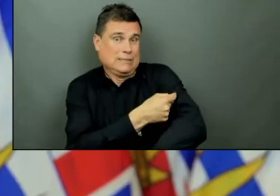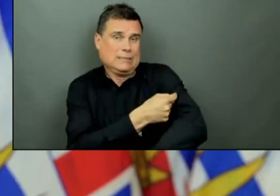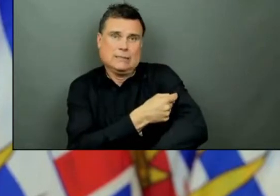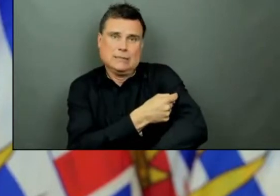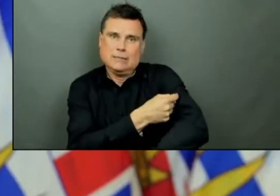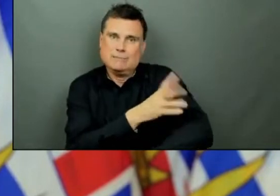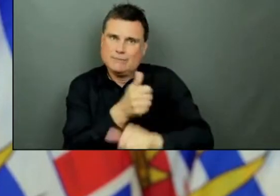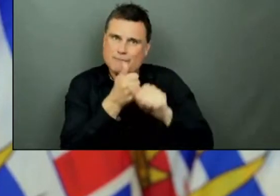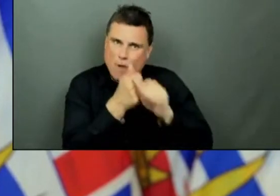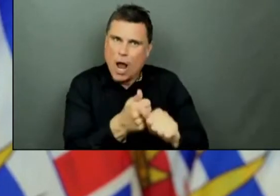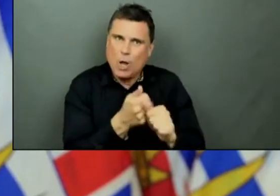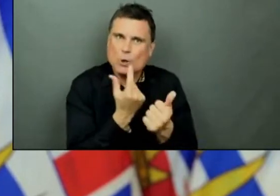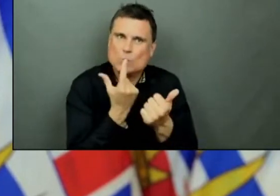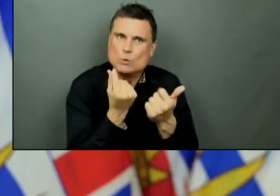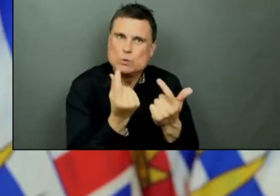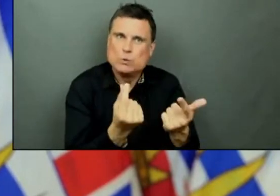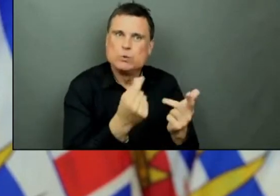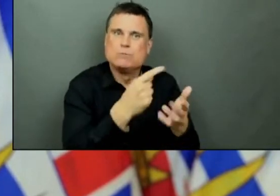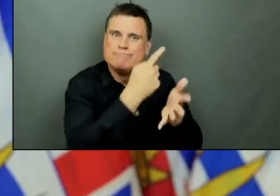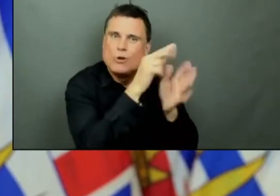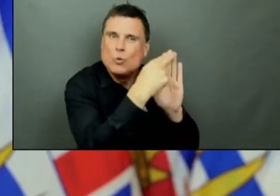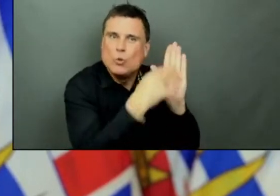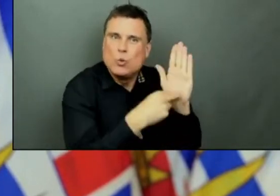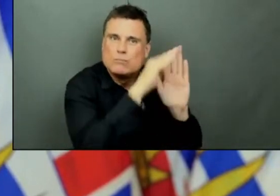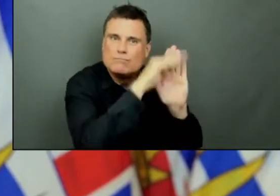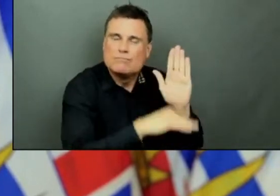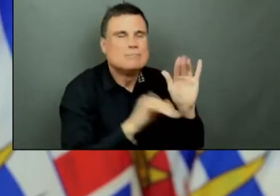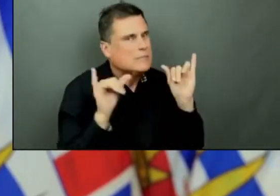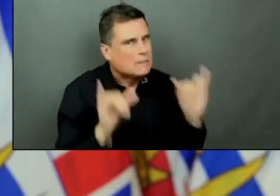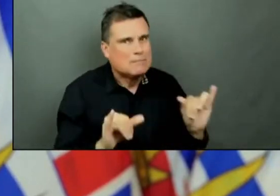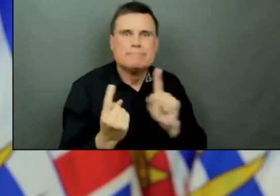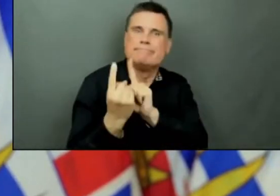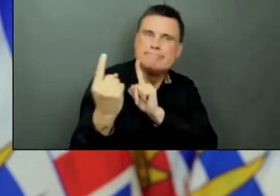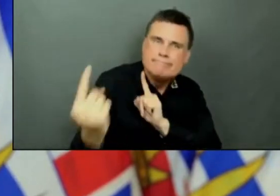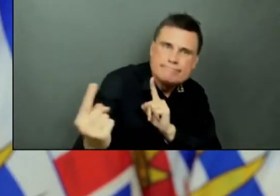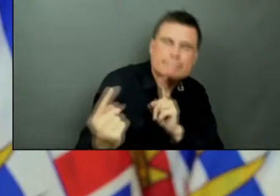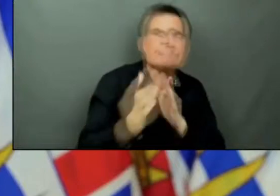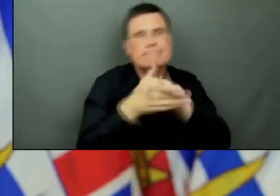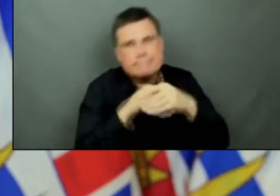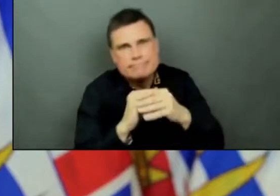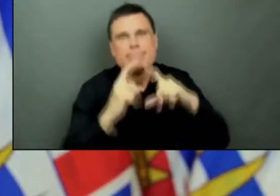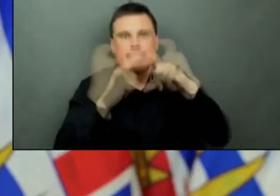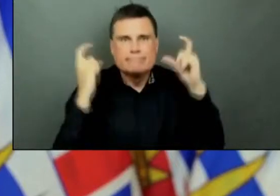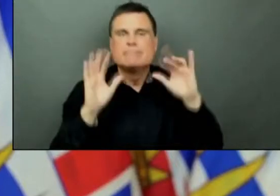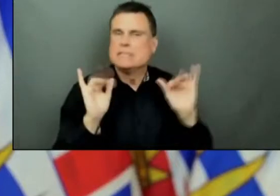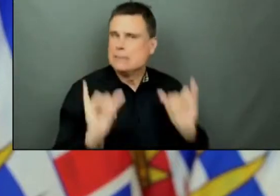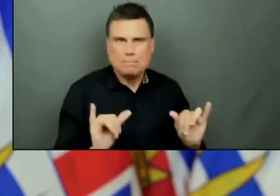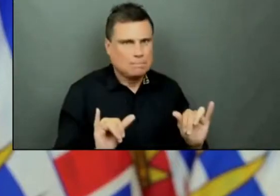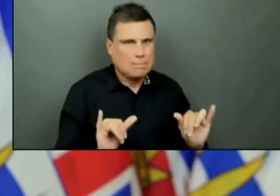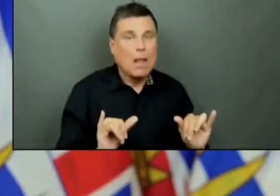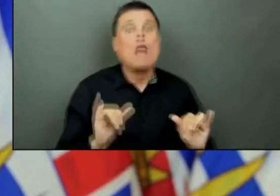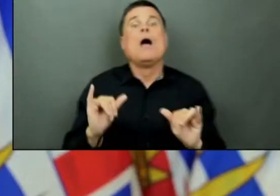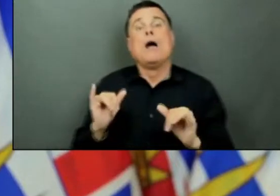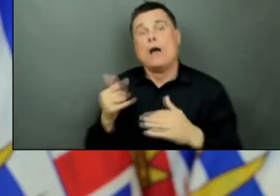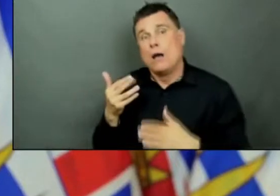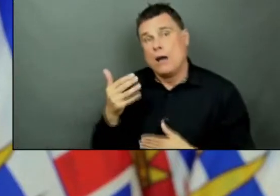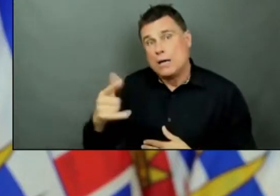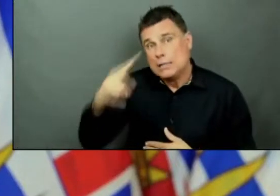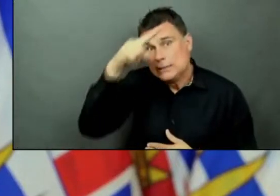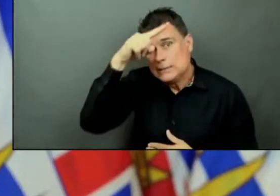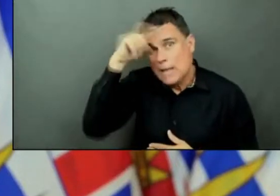weeks as we bridge to that new future that we have in the summer. As more and more of us are being immunized,